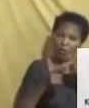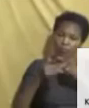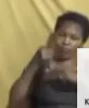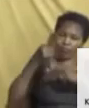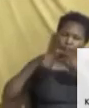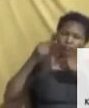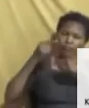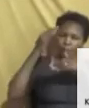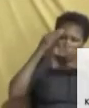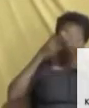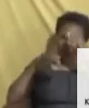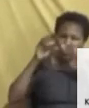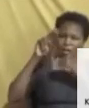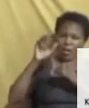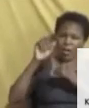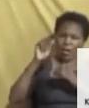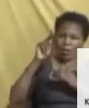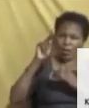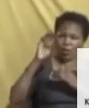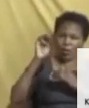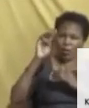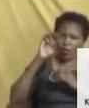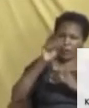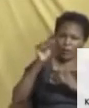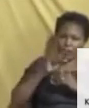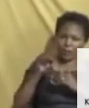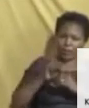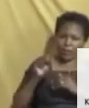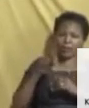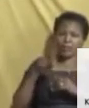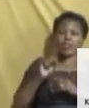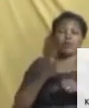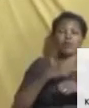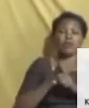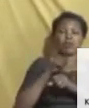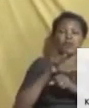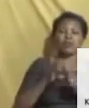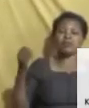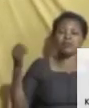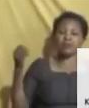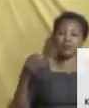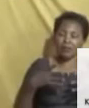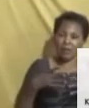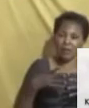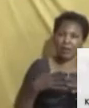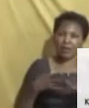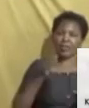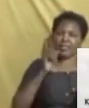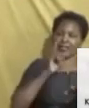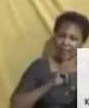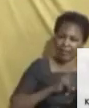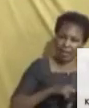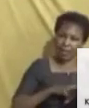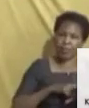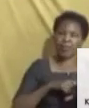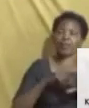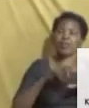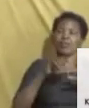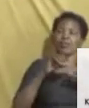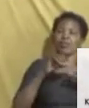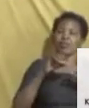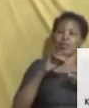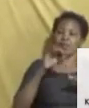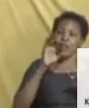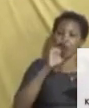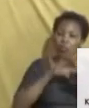Nobweze, he has made it quite clear that the moment the constituent power